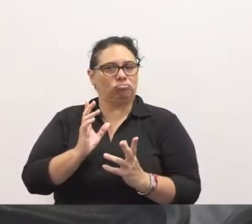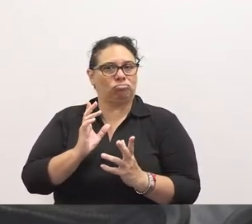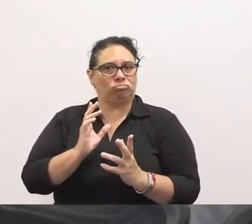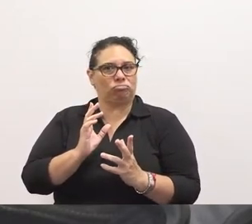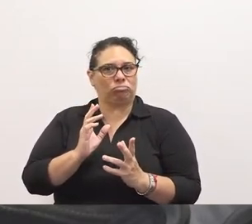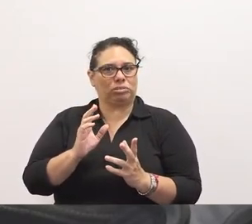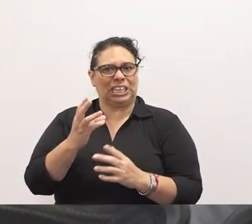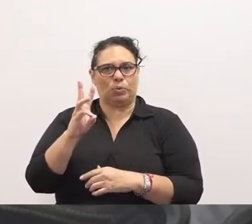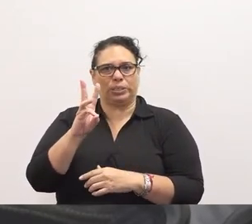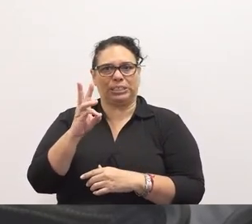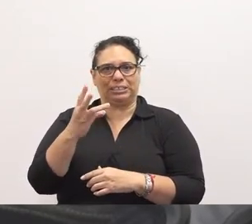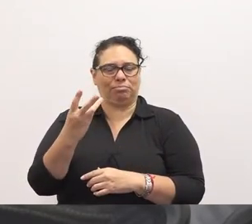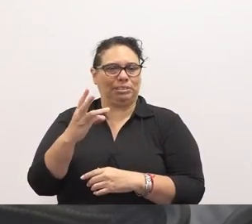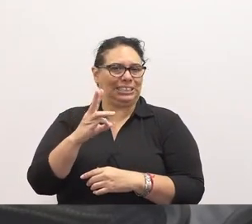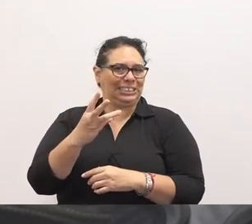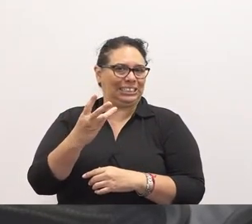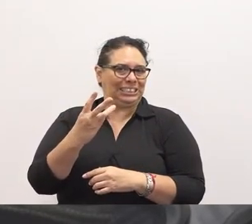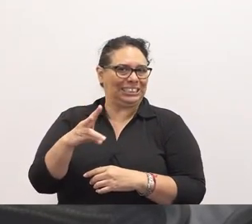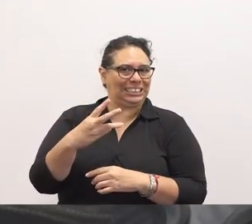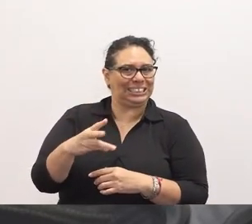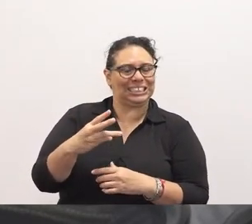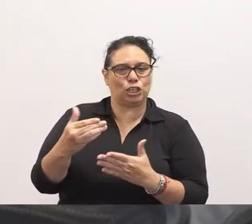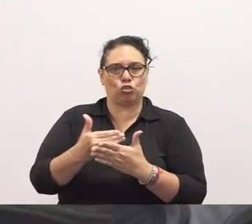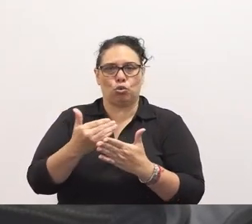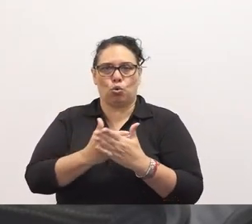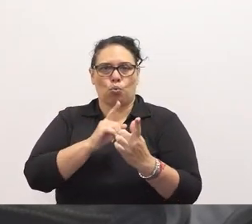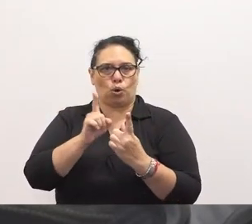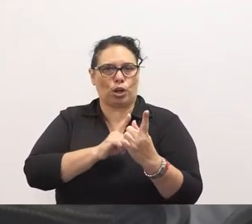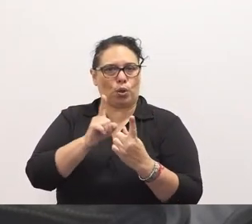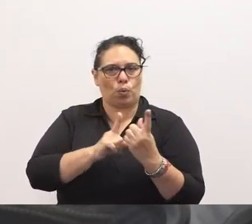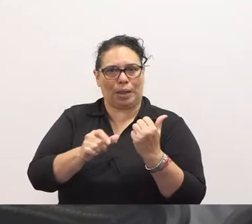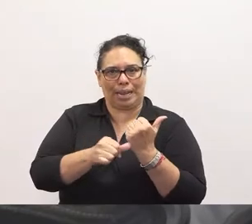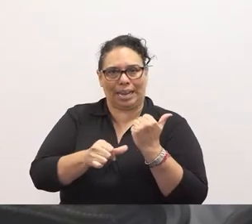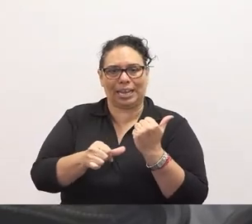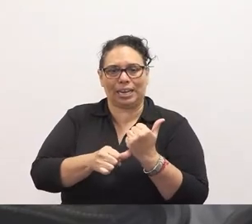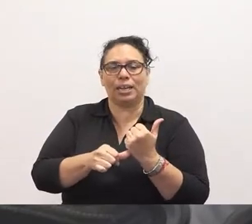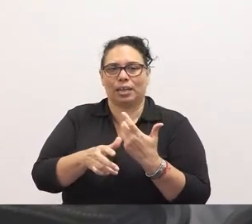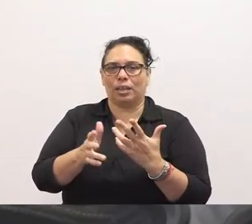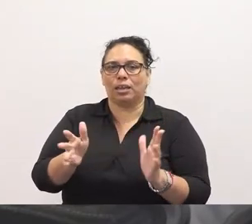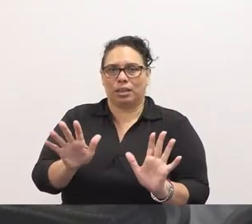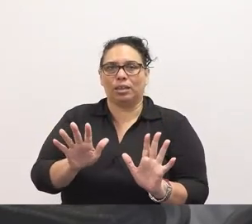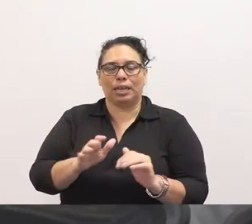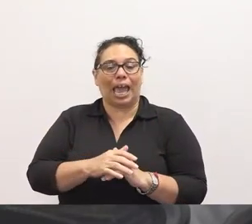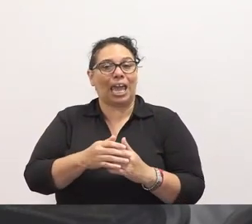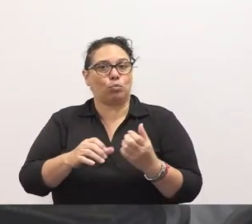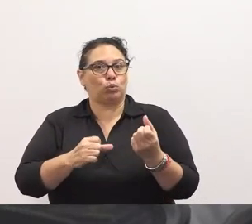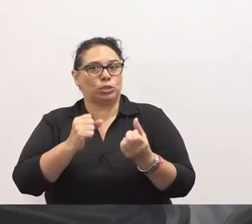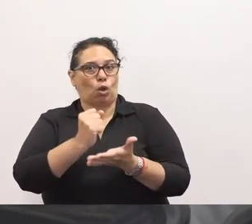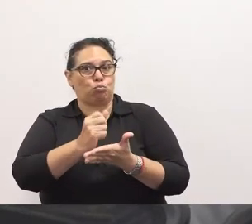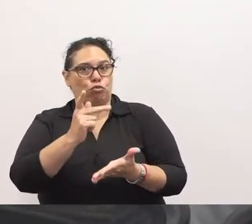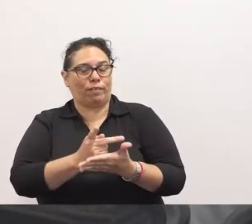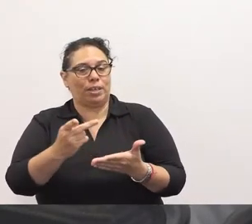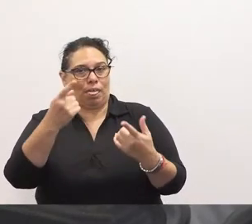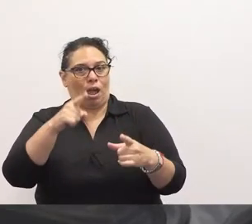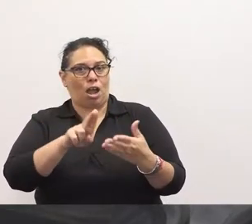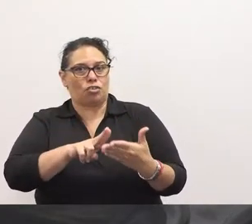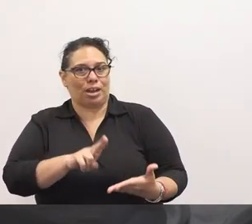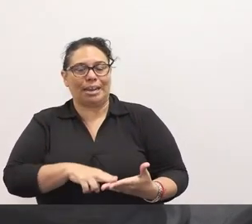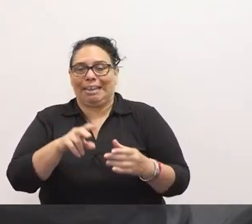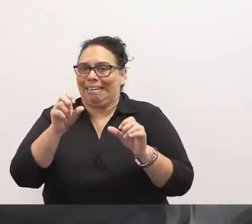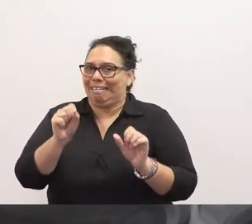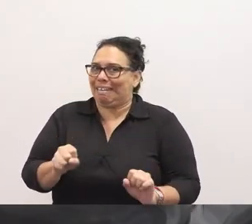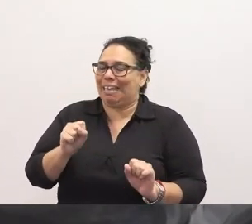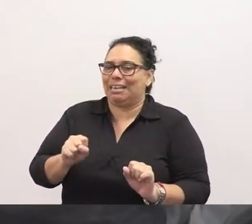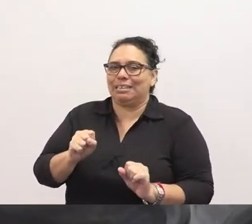were 60 new full-time one-to-one aides, which was made such a huge— And we signed or approved new contracts, so, Katie, as well. Yeah, because, you know, that's going to help recruit and